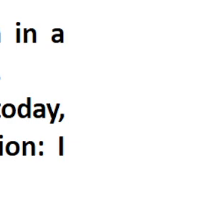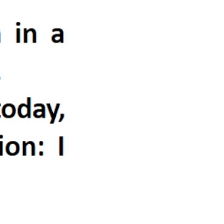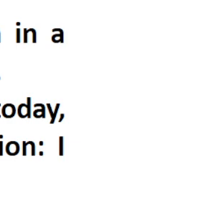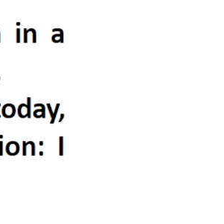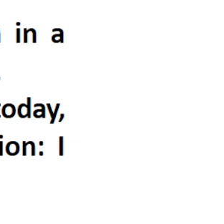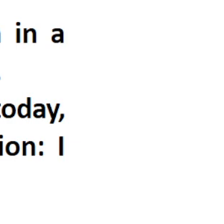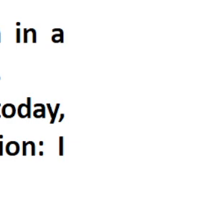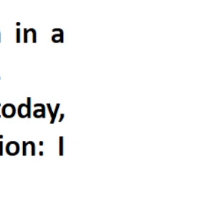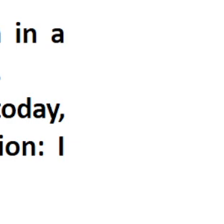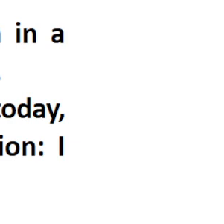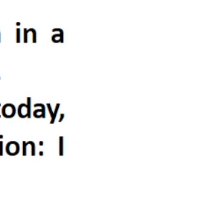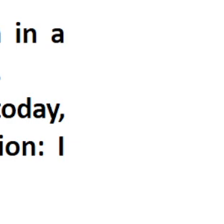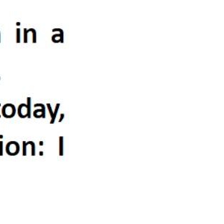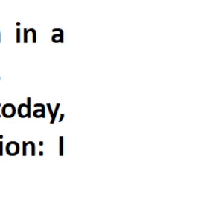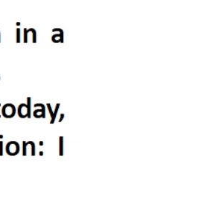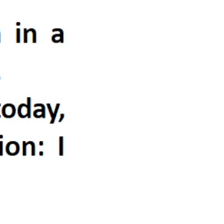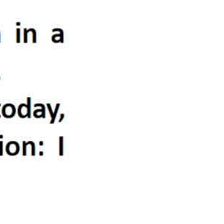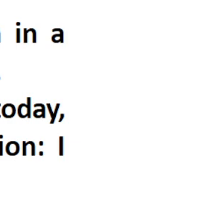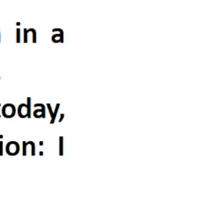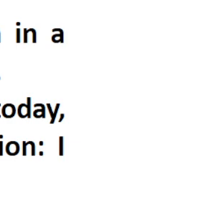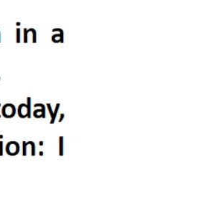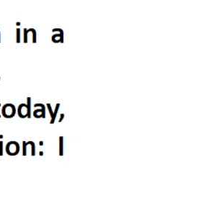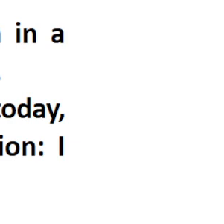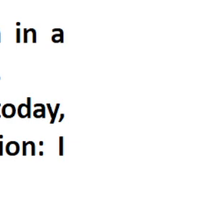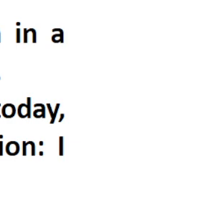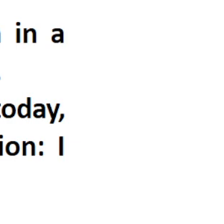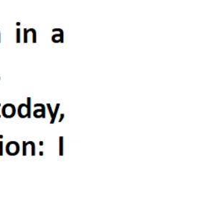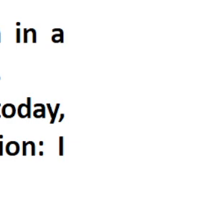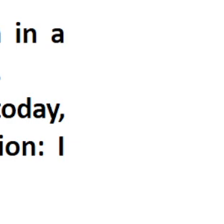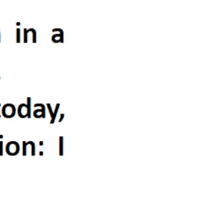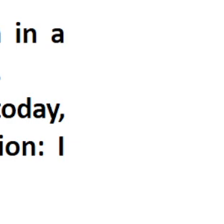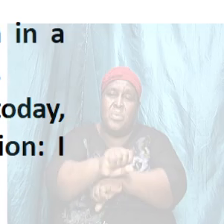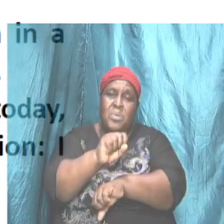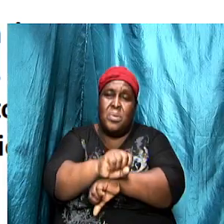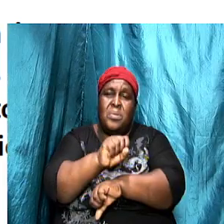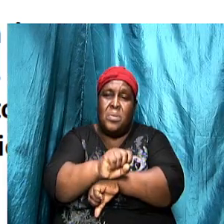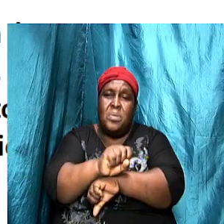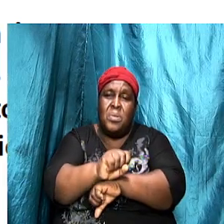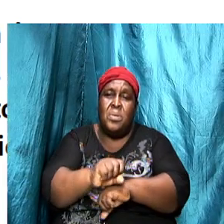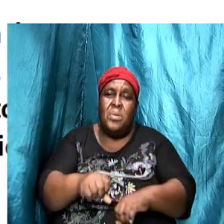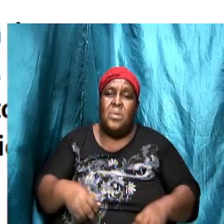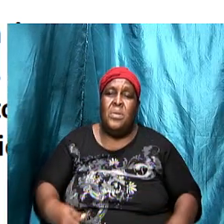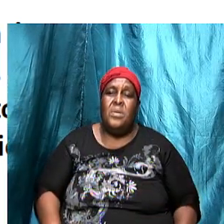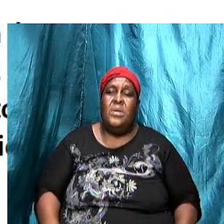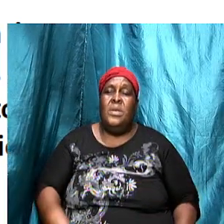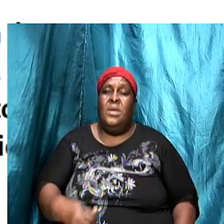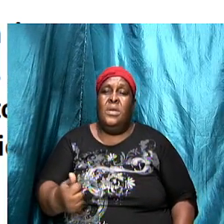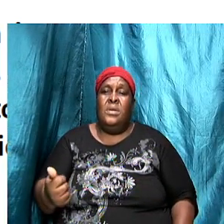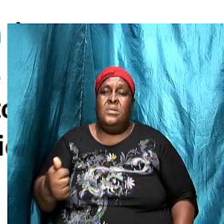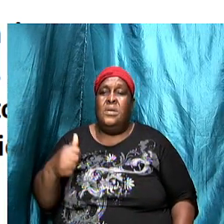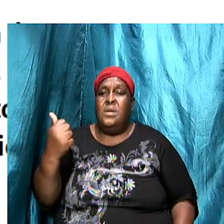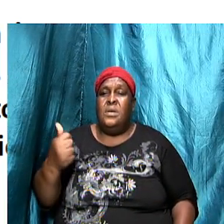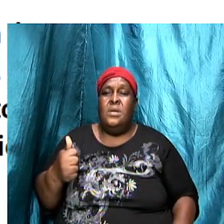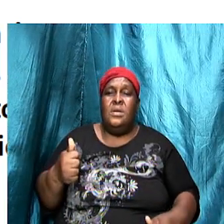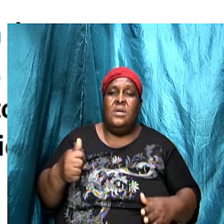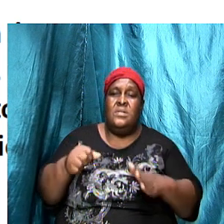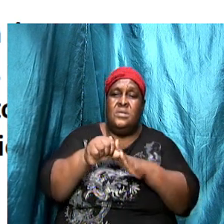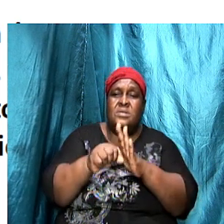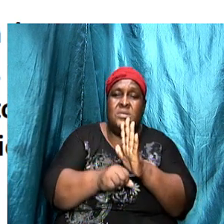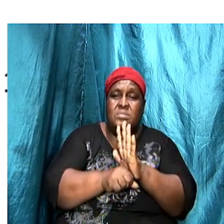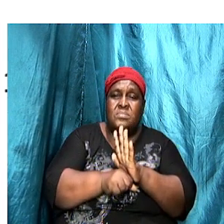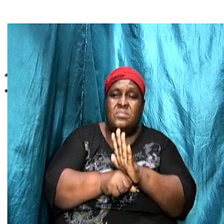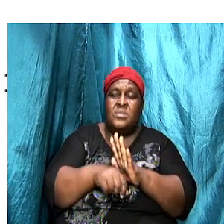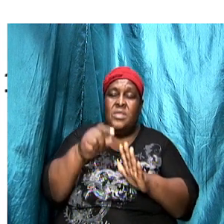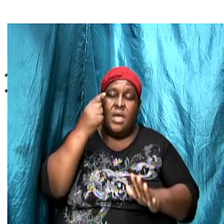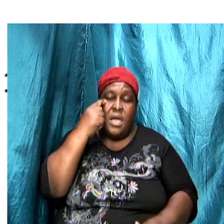he knows your works there's the other scripture in Proverbs chapter 15 and verse 3 the